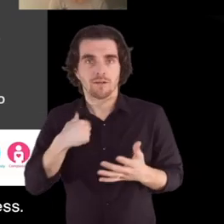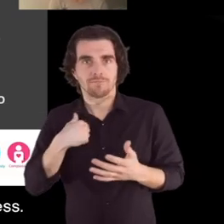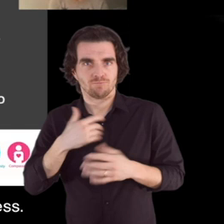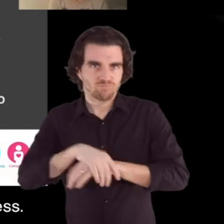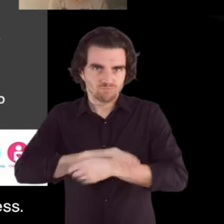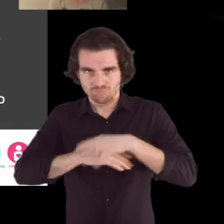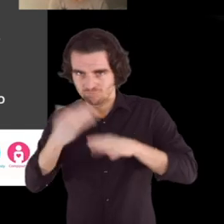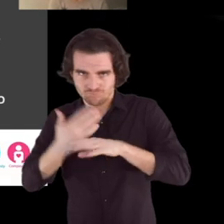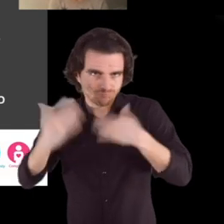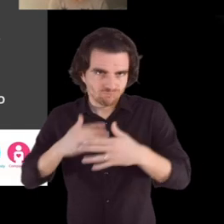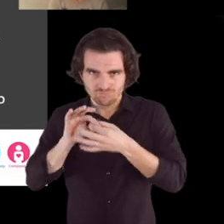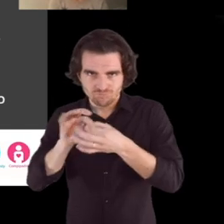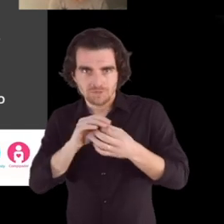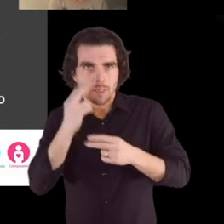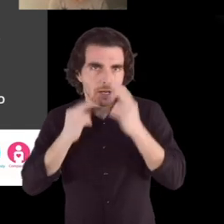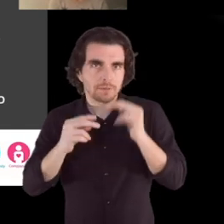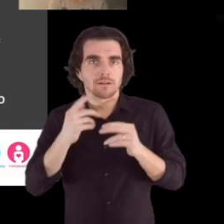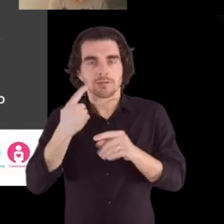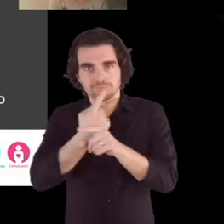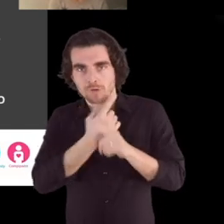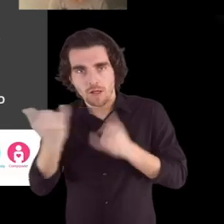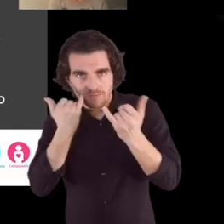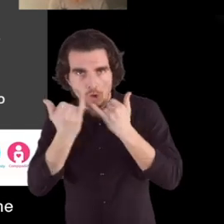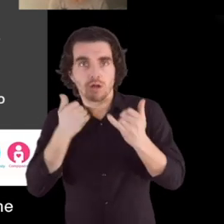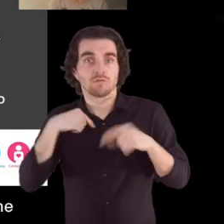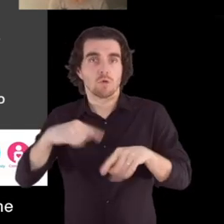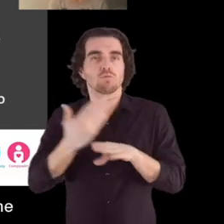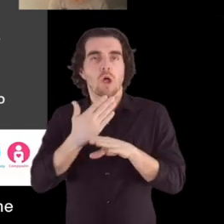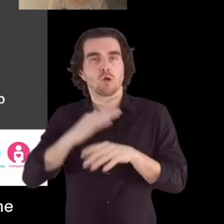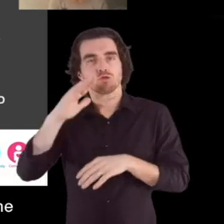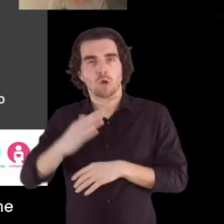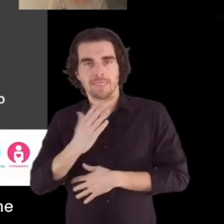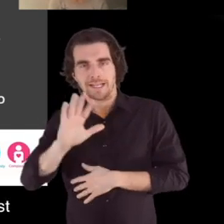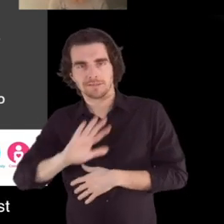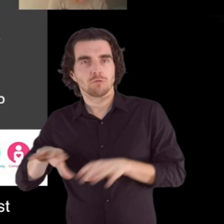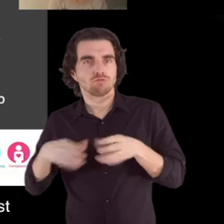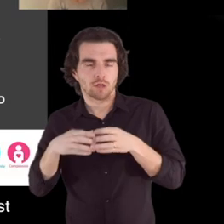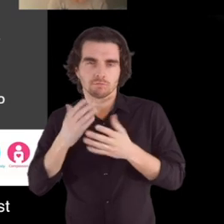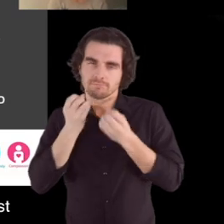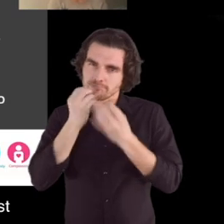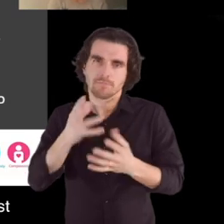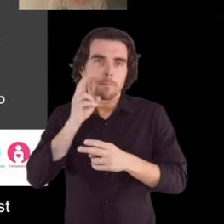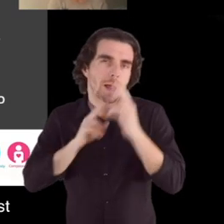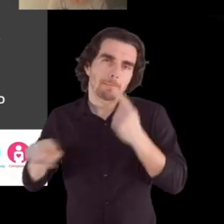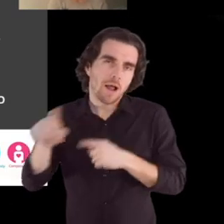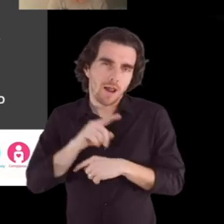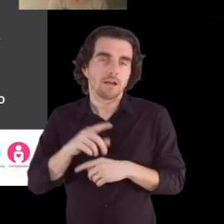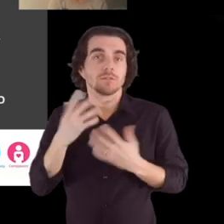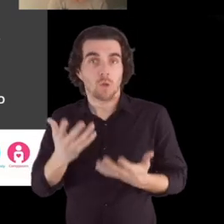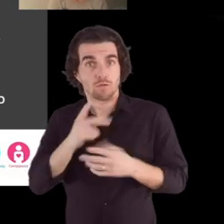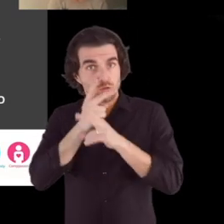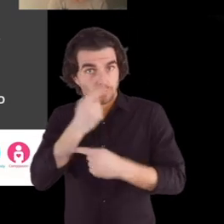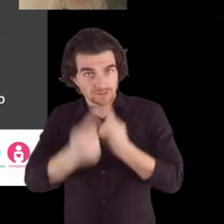cheesiness. But I do really proud to work with the people that I've been talking to on the phone, and to work in the South Eastern Trust with all these